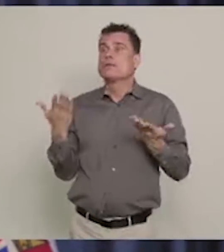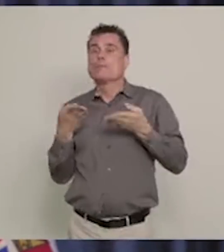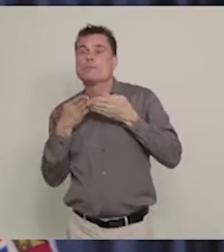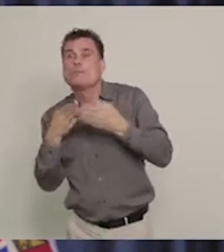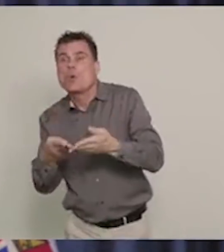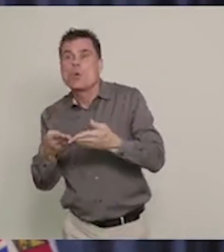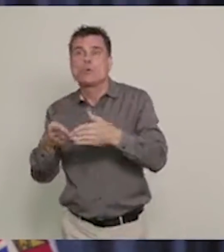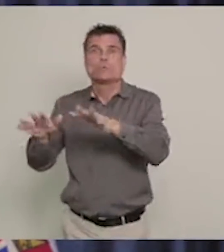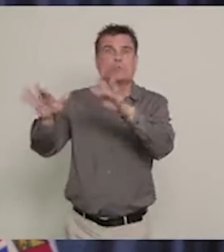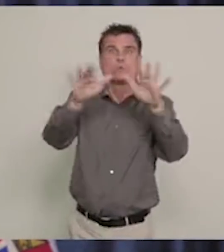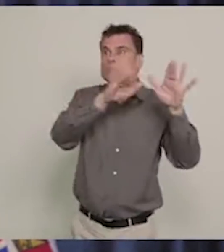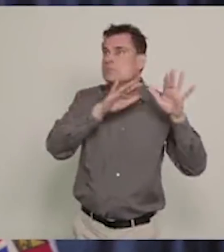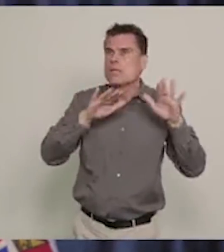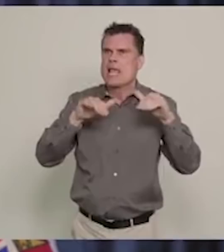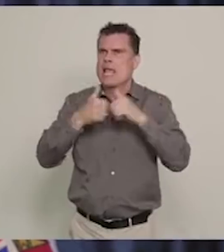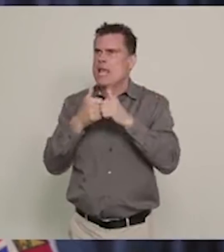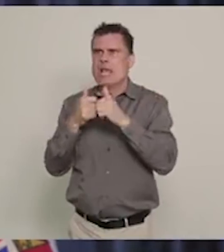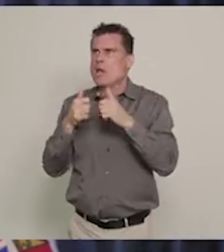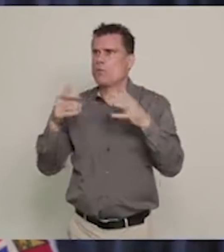when and where they're needed.